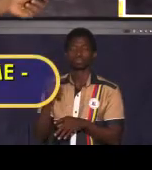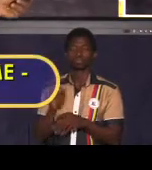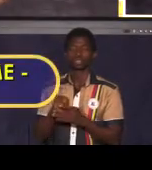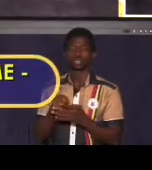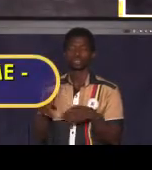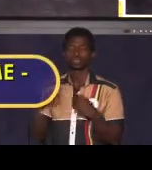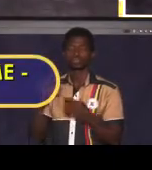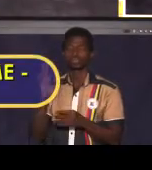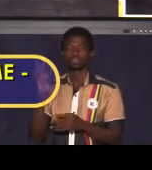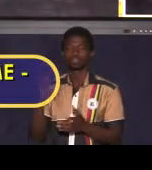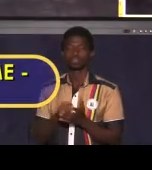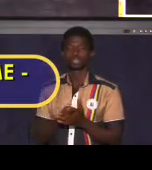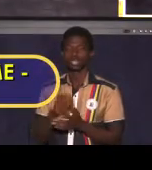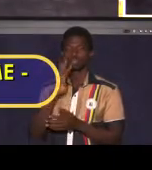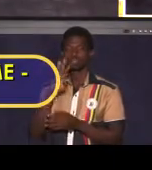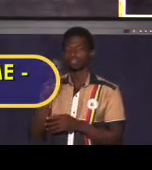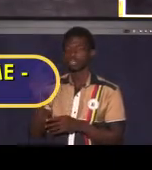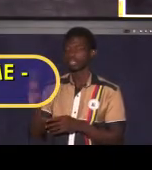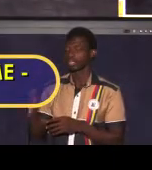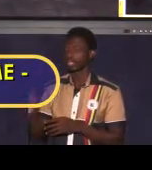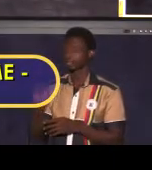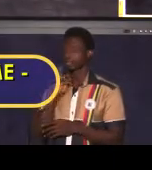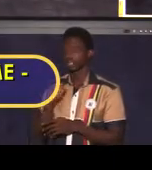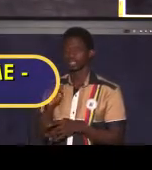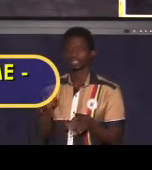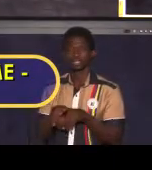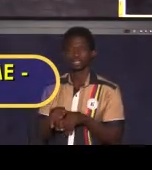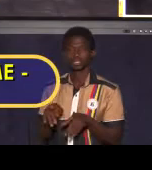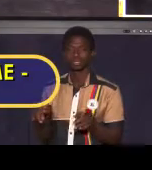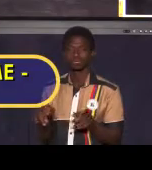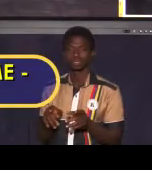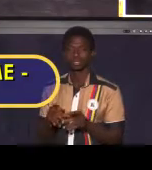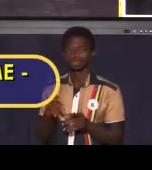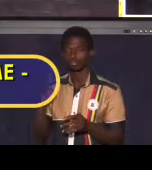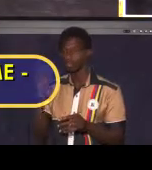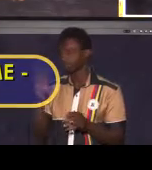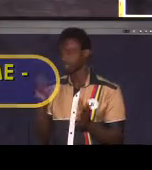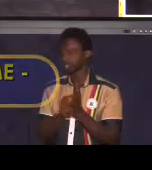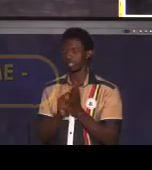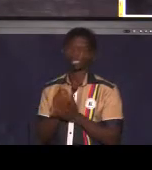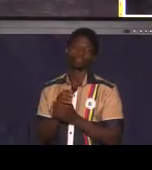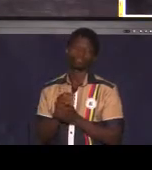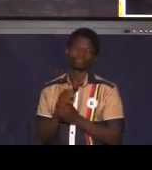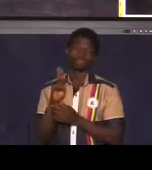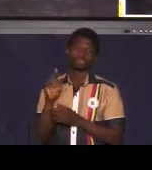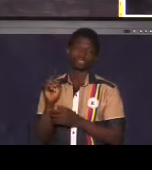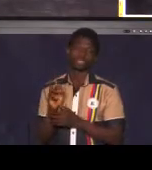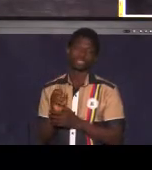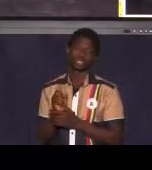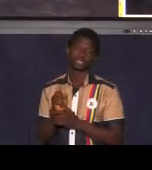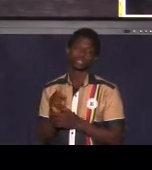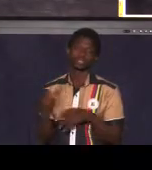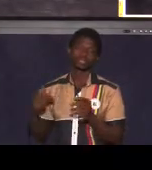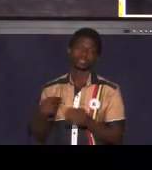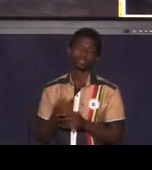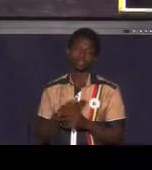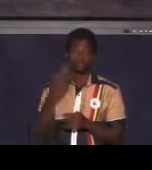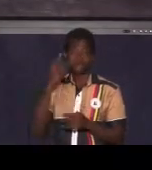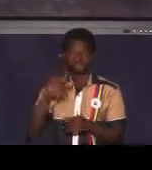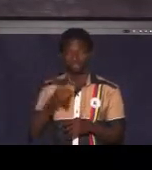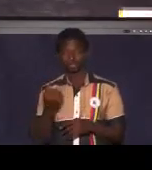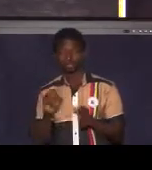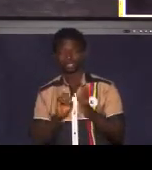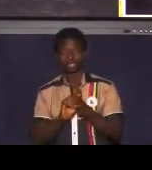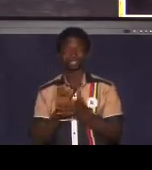you 4,000, and that means that 4 kilometers is the same as 4,000 meters. Let's